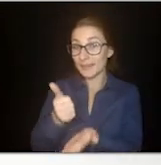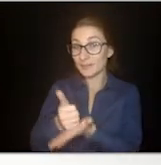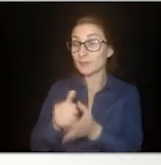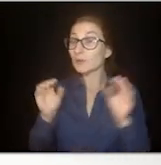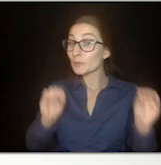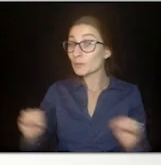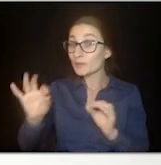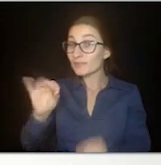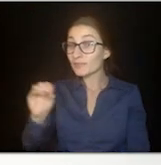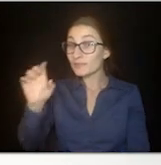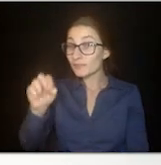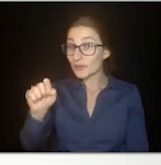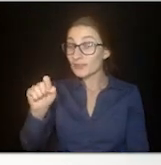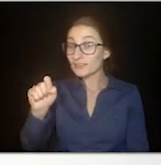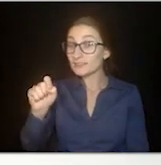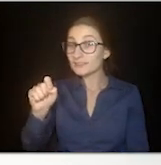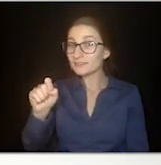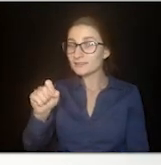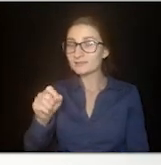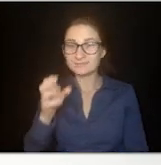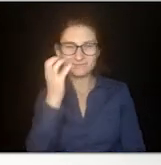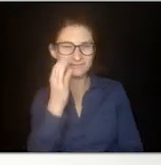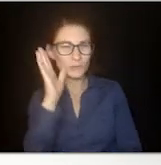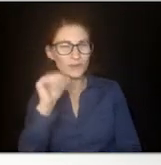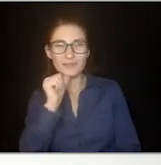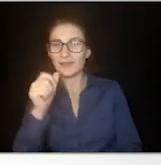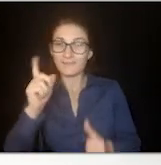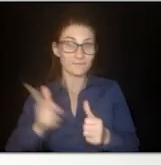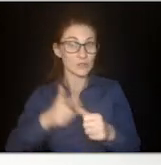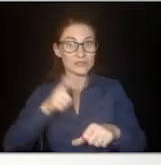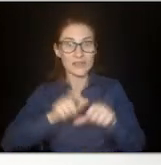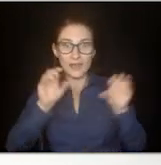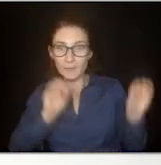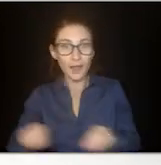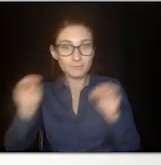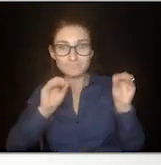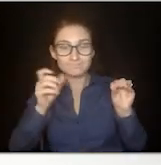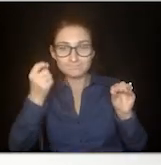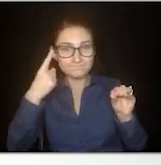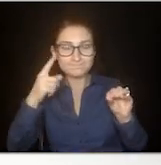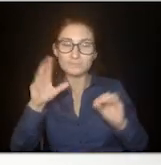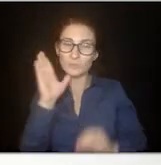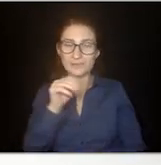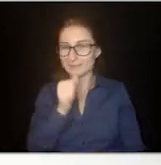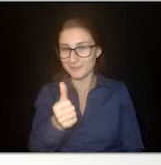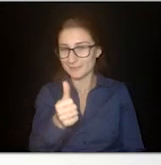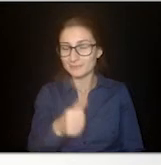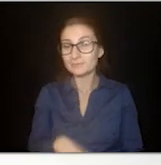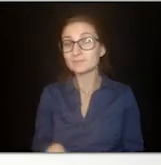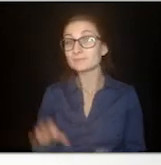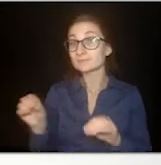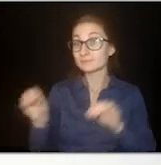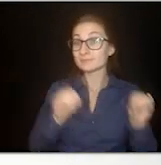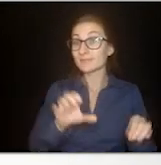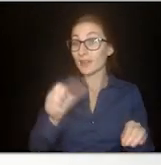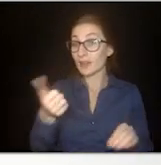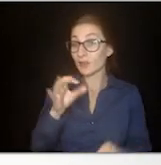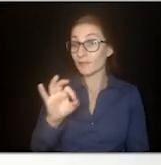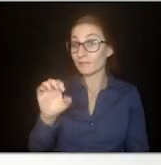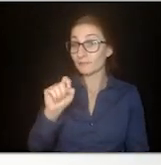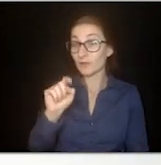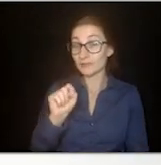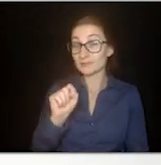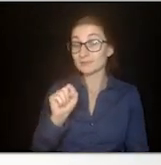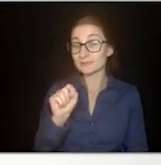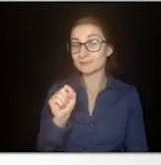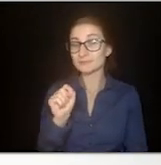I'm going to help you. Move foot. They're not going to get it the first time Ms. every Mallory time. moves the bells to Arna's other foot. All right. The bell is on your